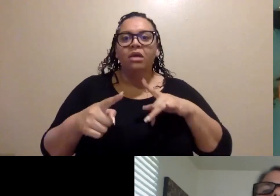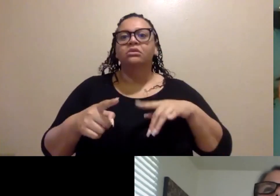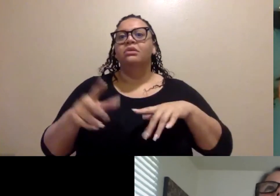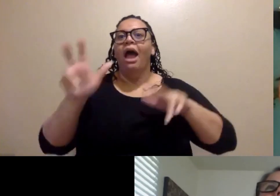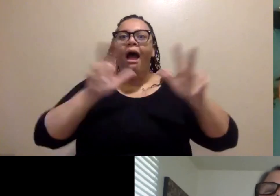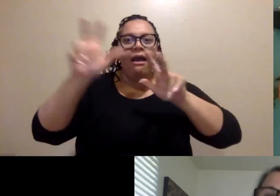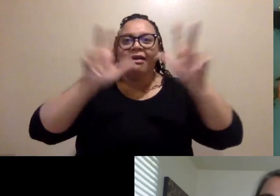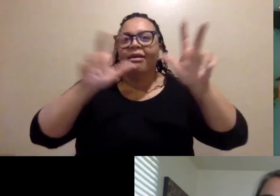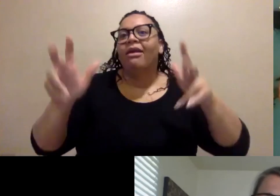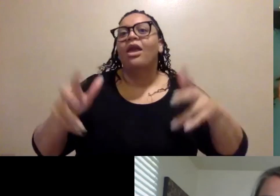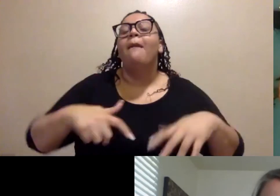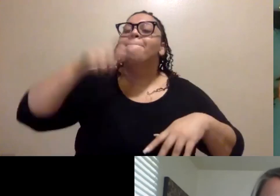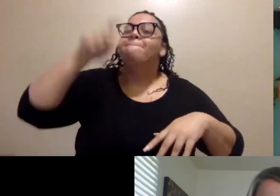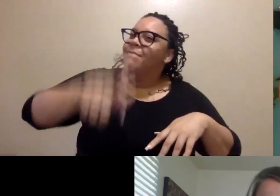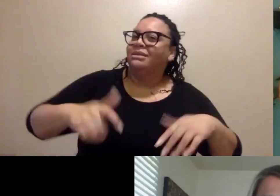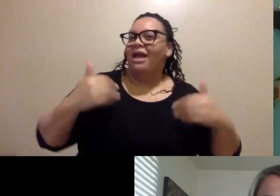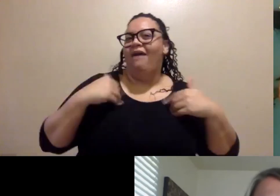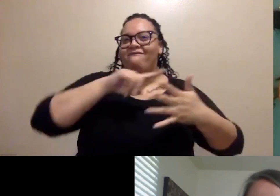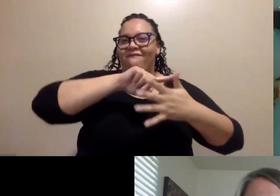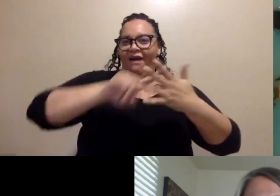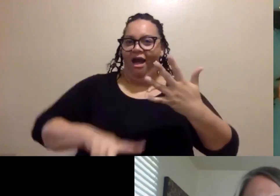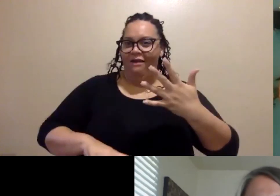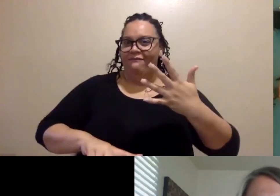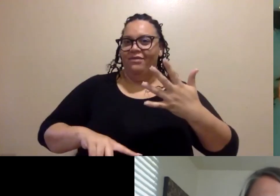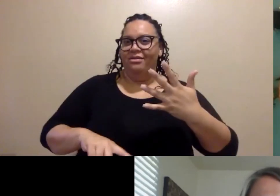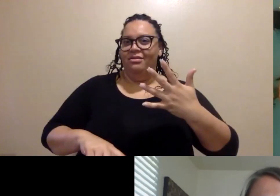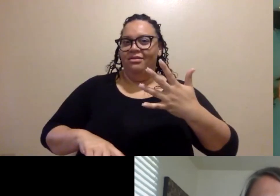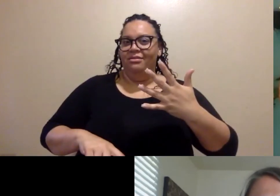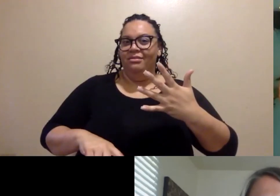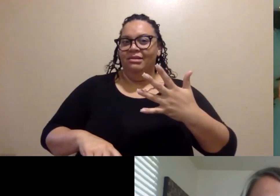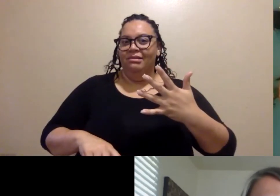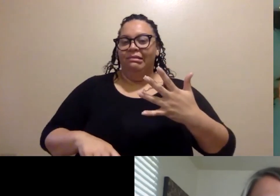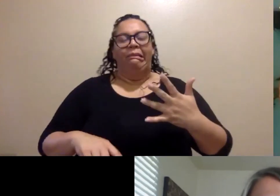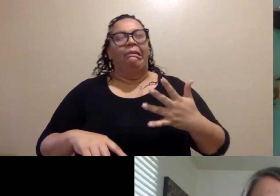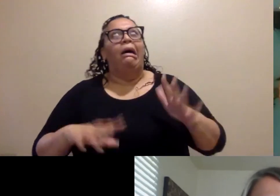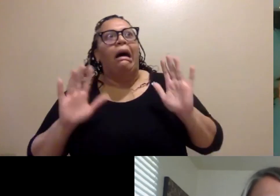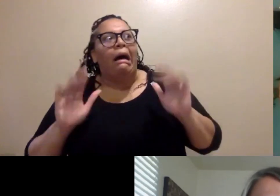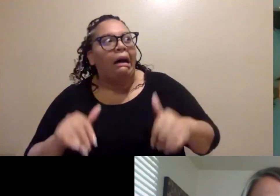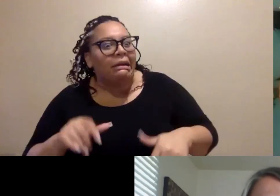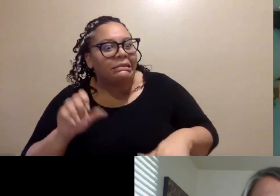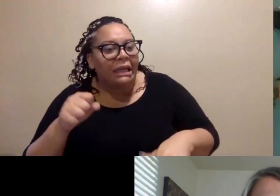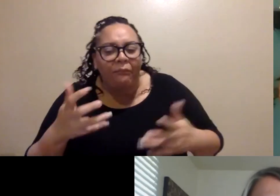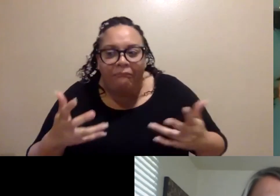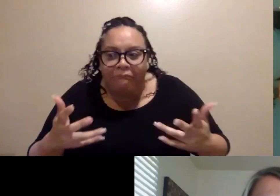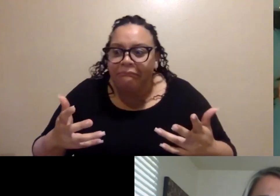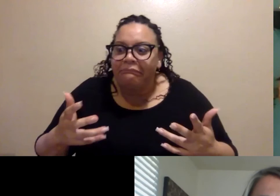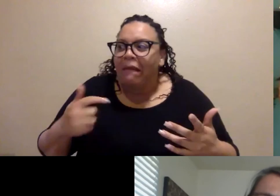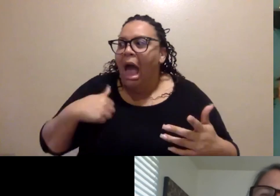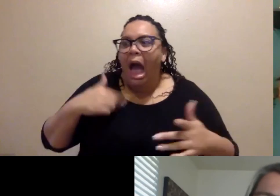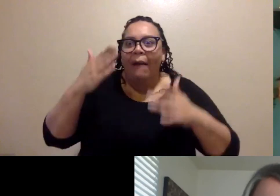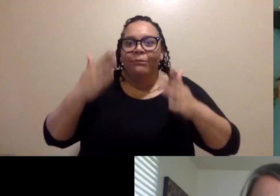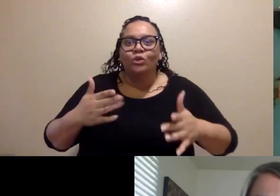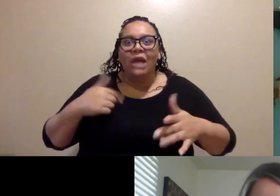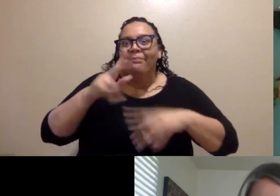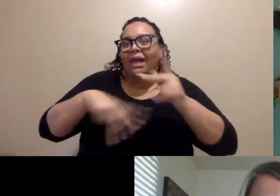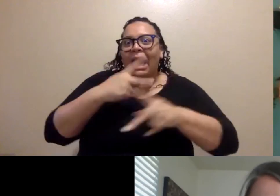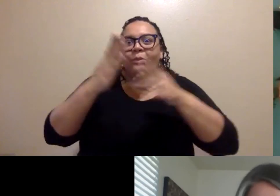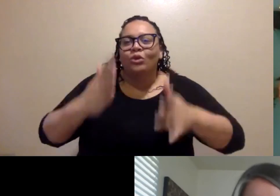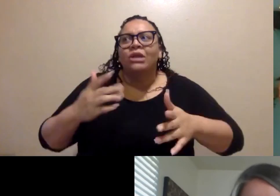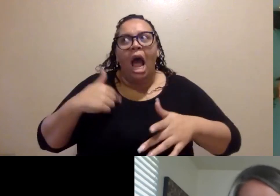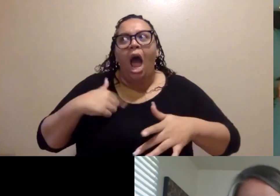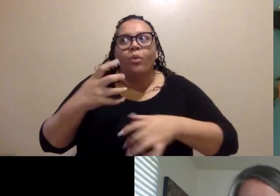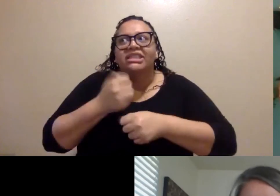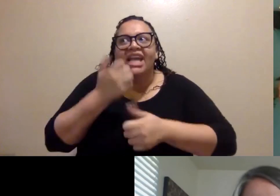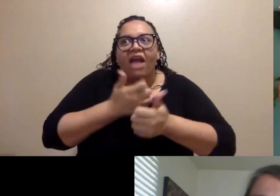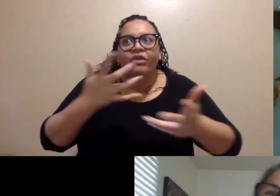your hiking must-haves when you go on a hike? Oh my gosh, yeah. I'm that person that will take everything because I'm like paranoid. I'm gonna